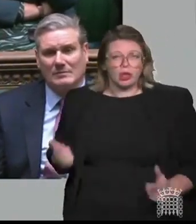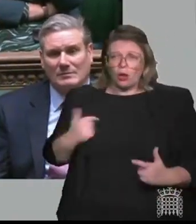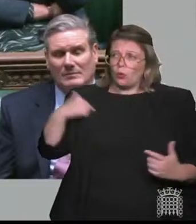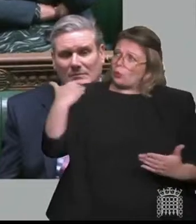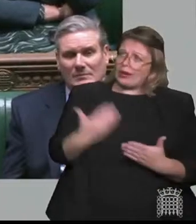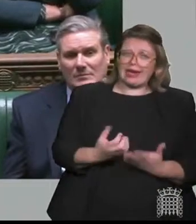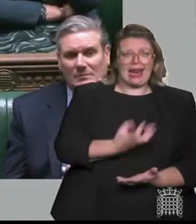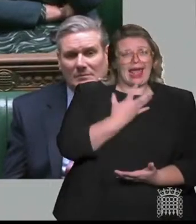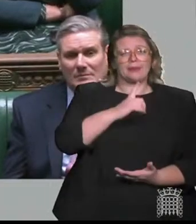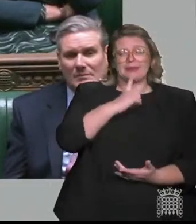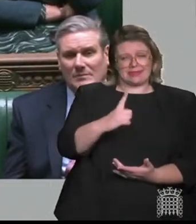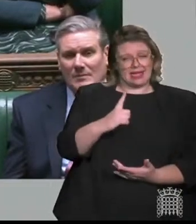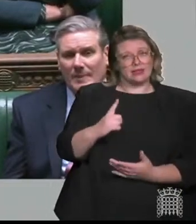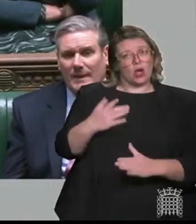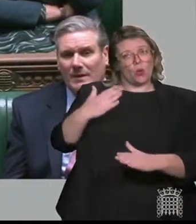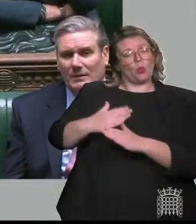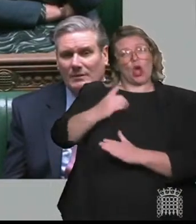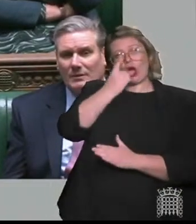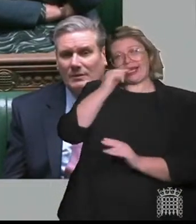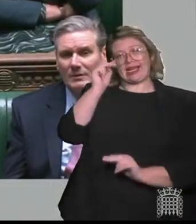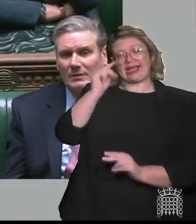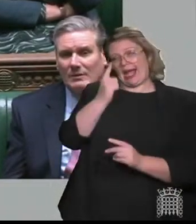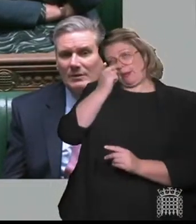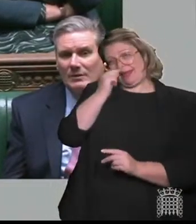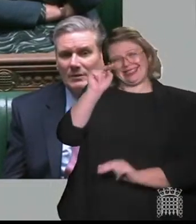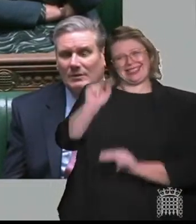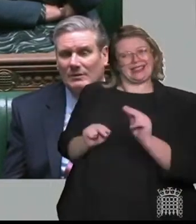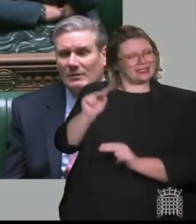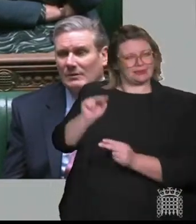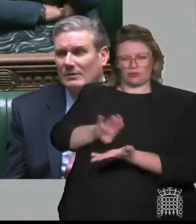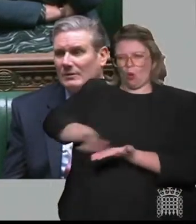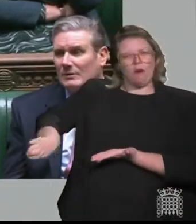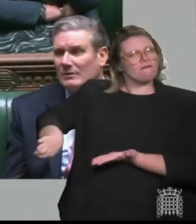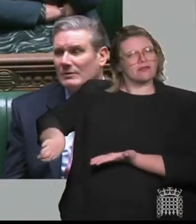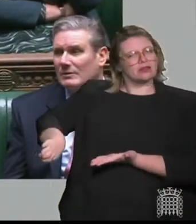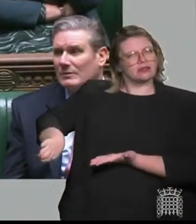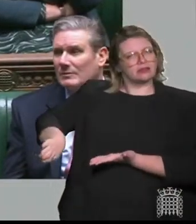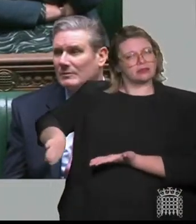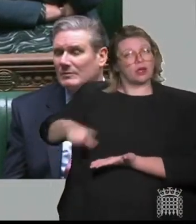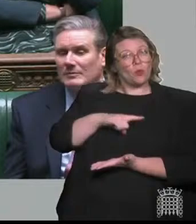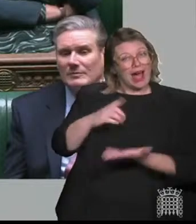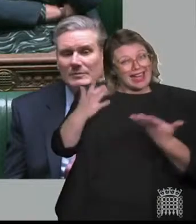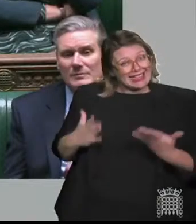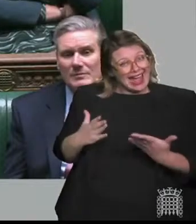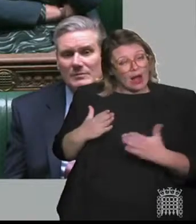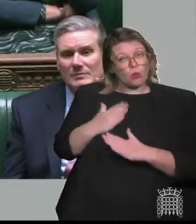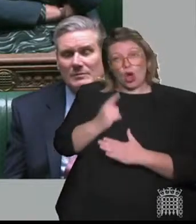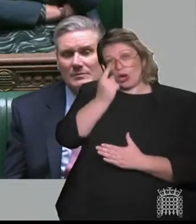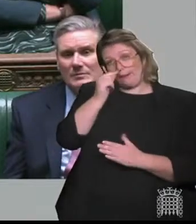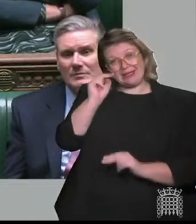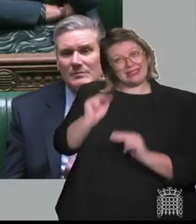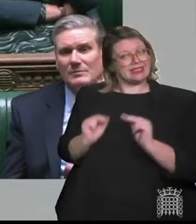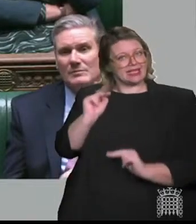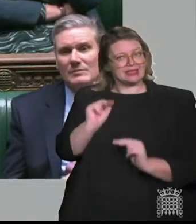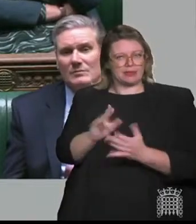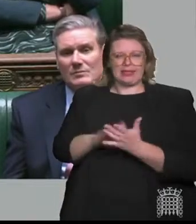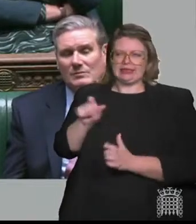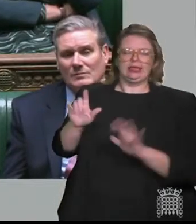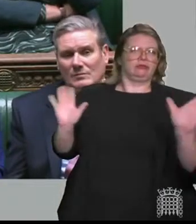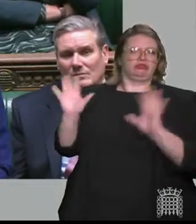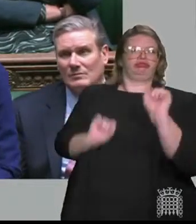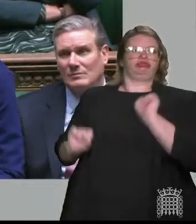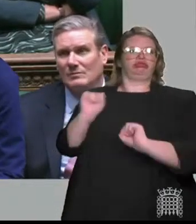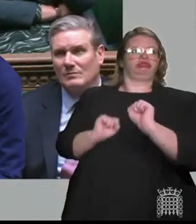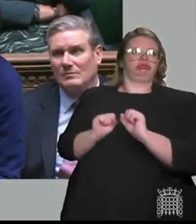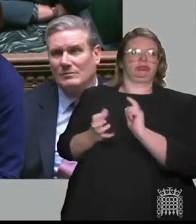that the work capability assessment needs replacing, because right now it is discouraging people from seeking work. But